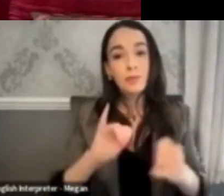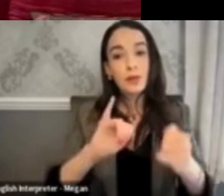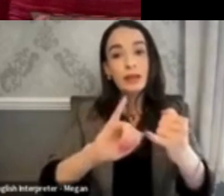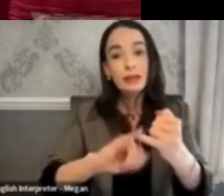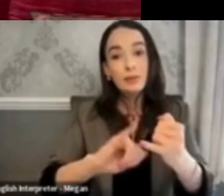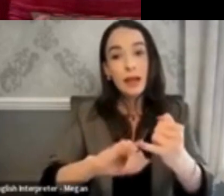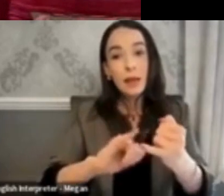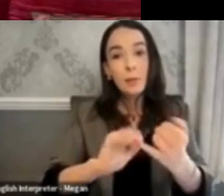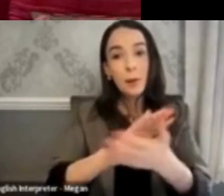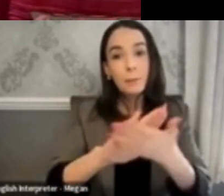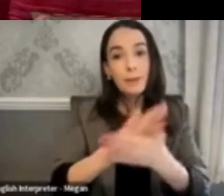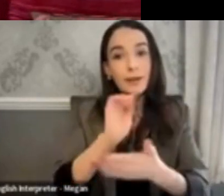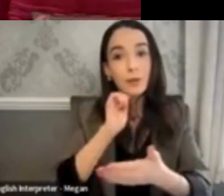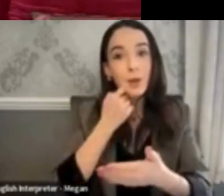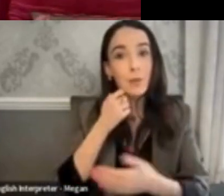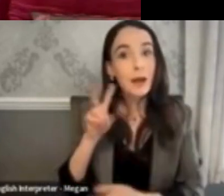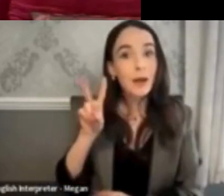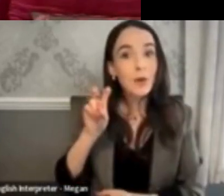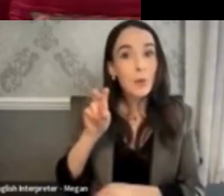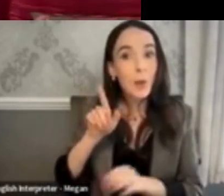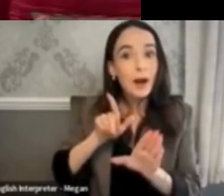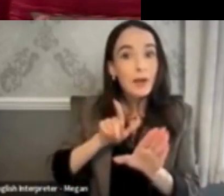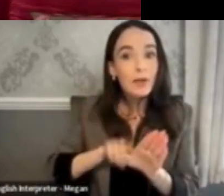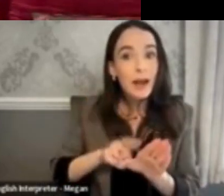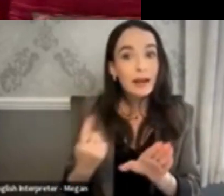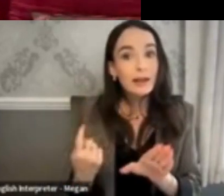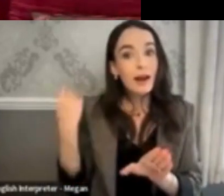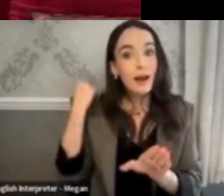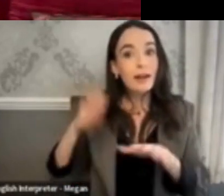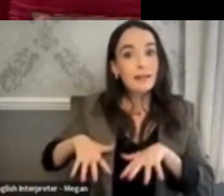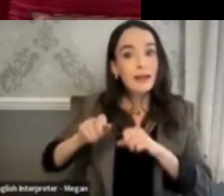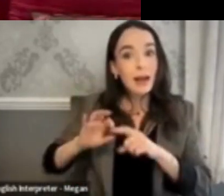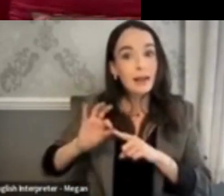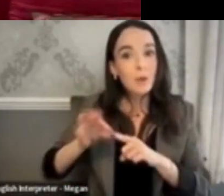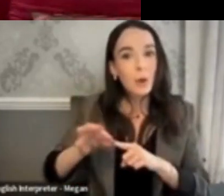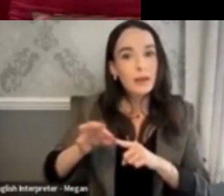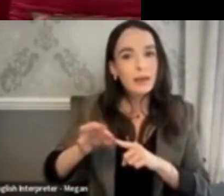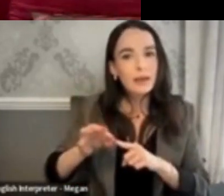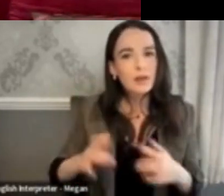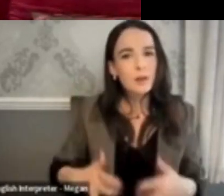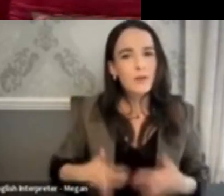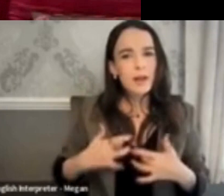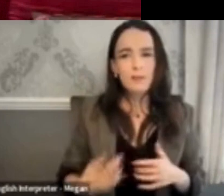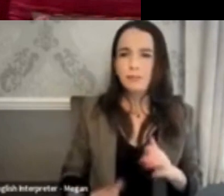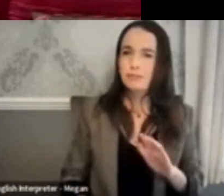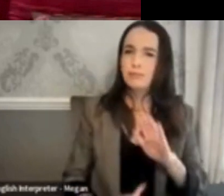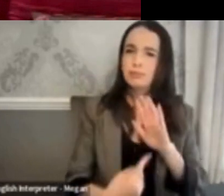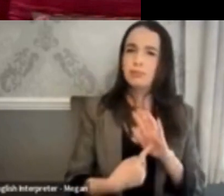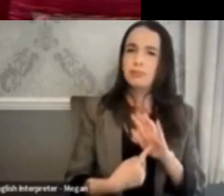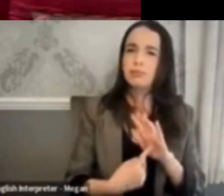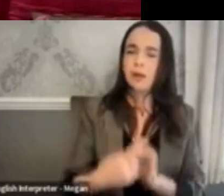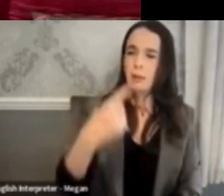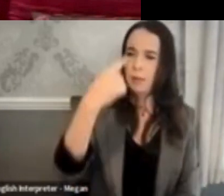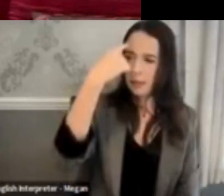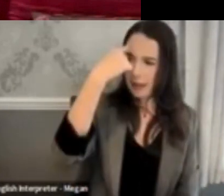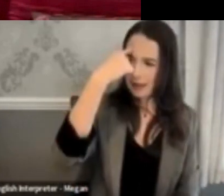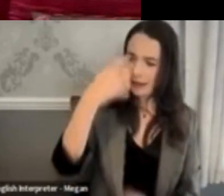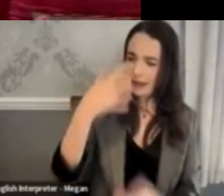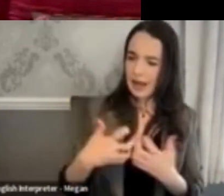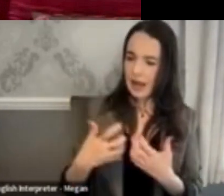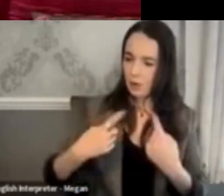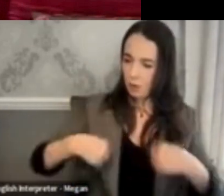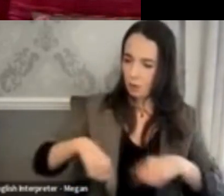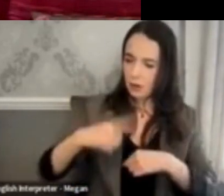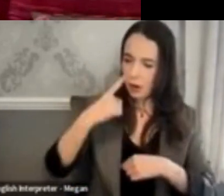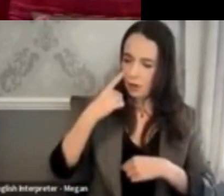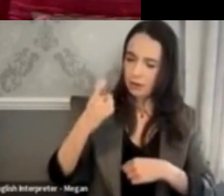since we took up our role, and we thought it was important that we took time to reflect and think about how we could better meet your needs, our